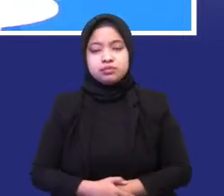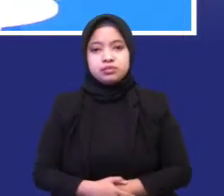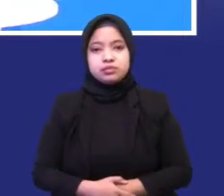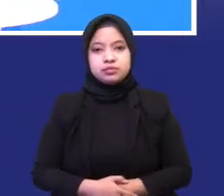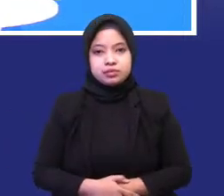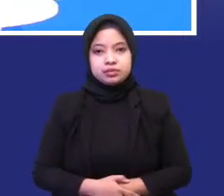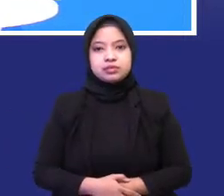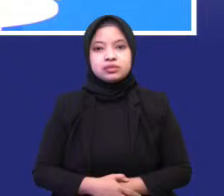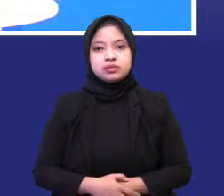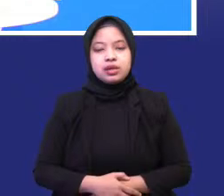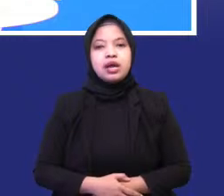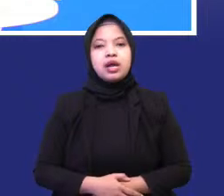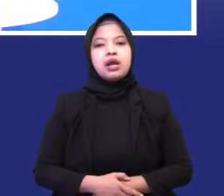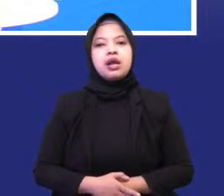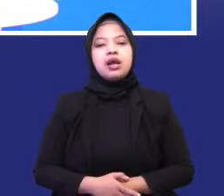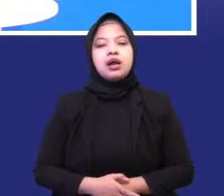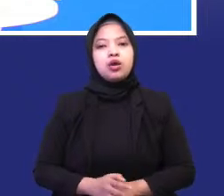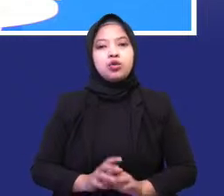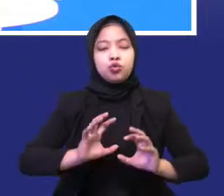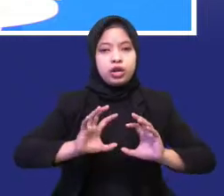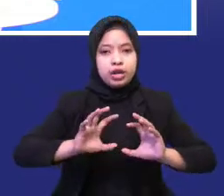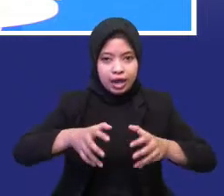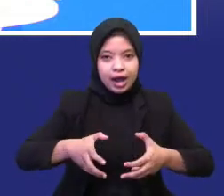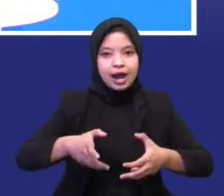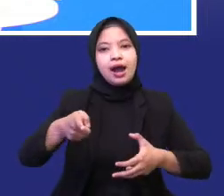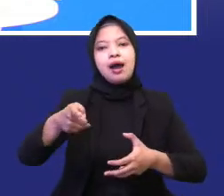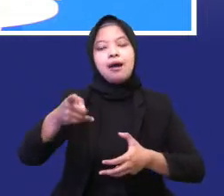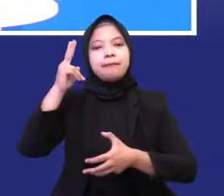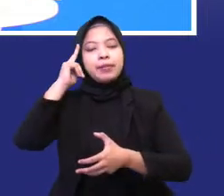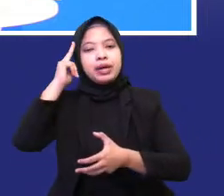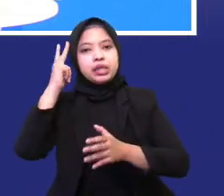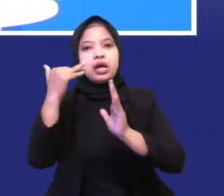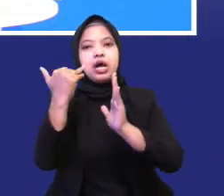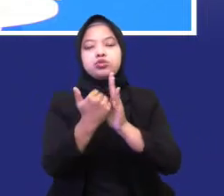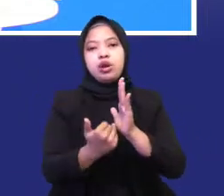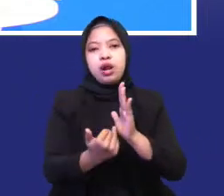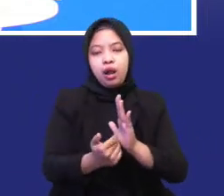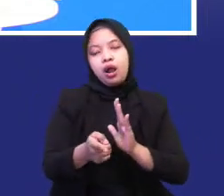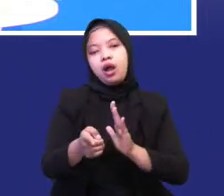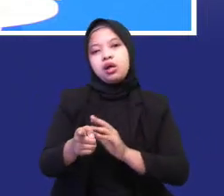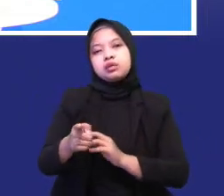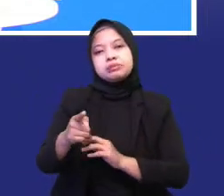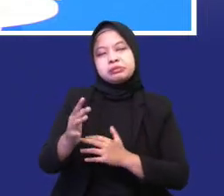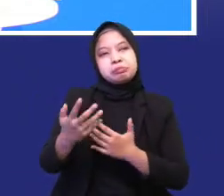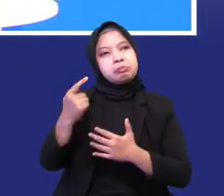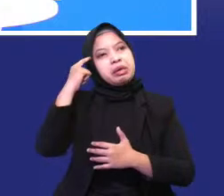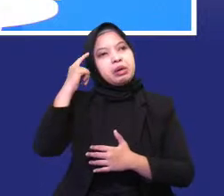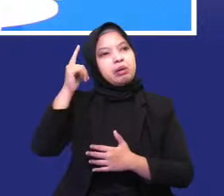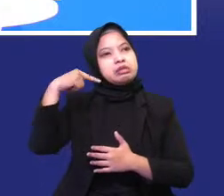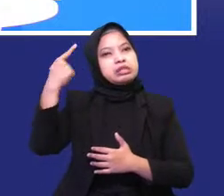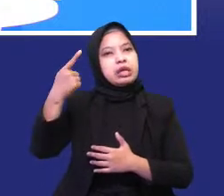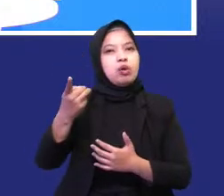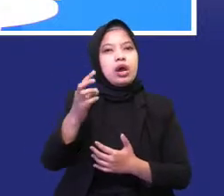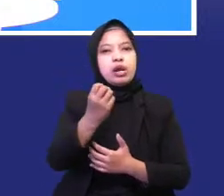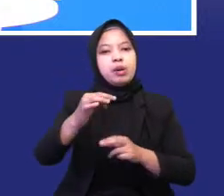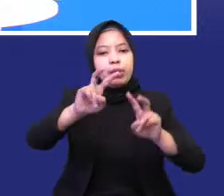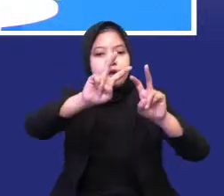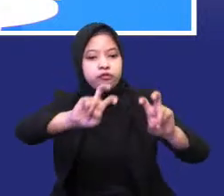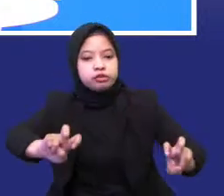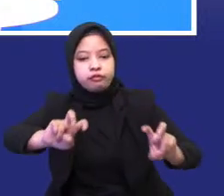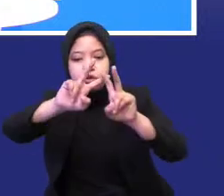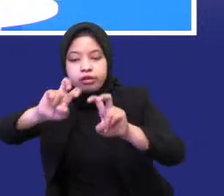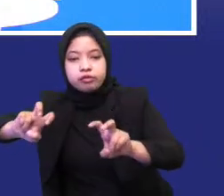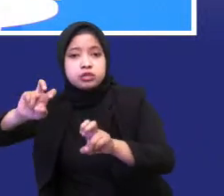the global development of COVID-19 is always our observed to